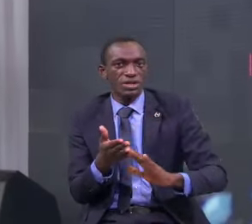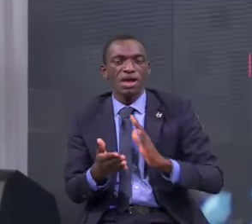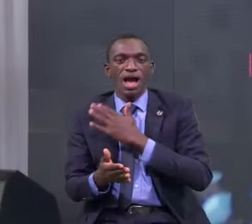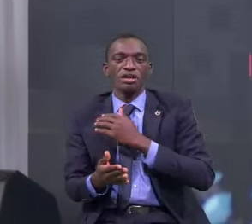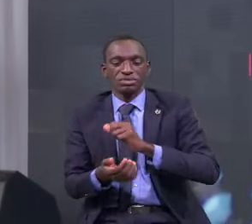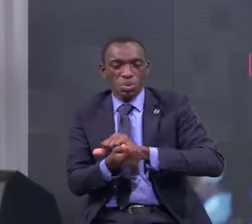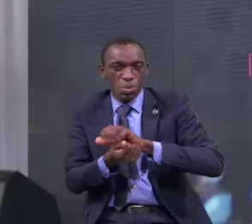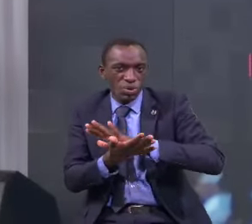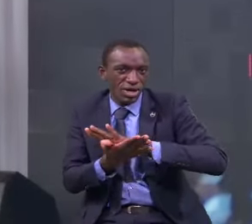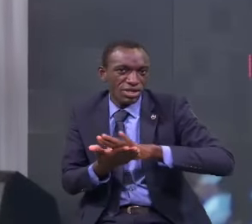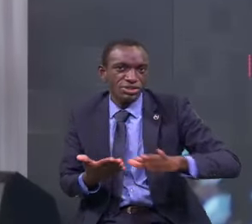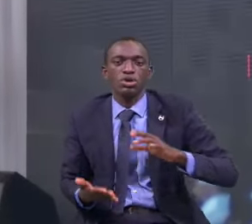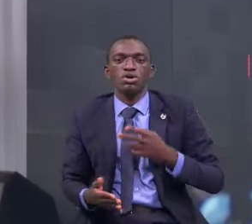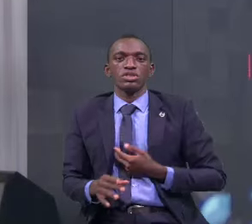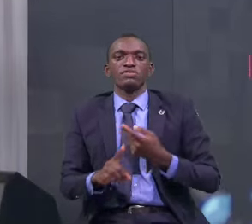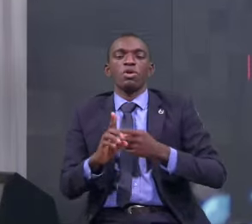unrighteousness.